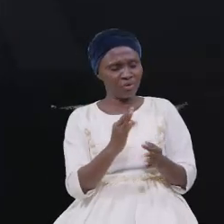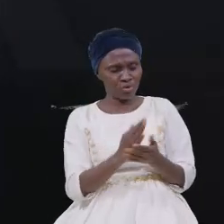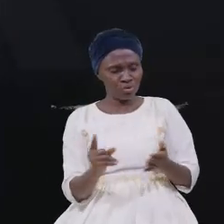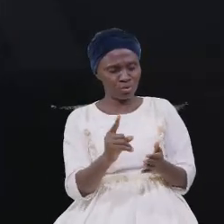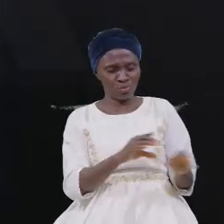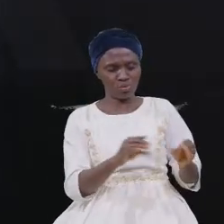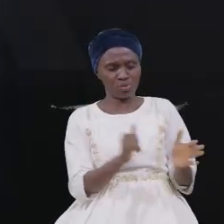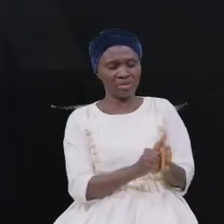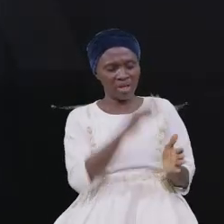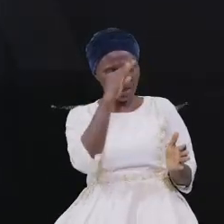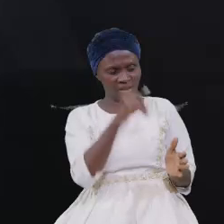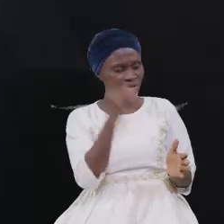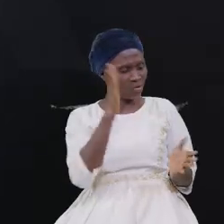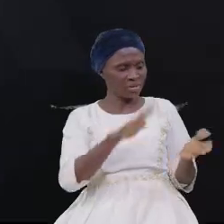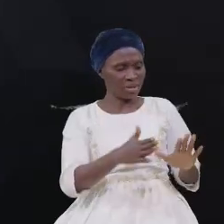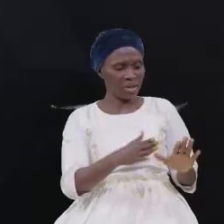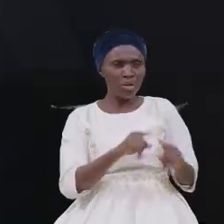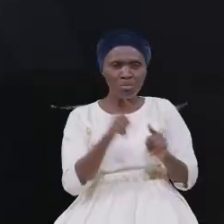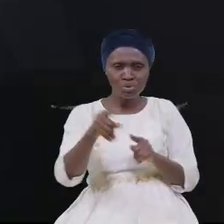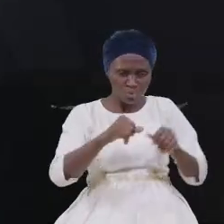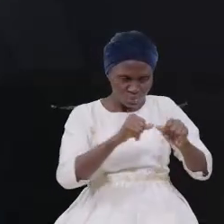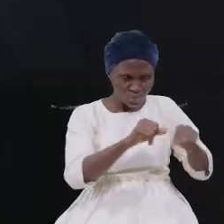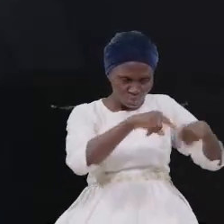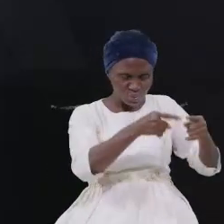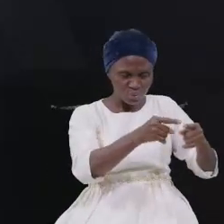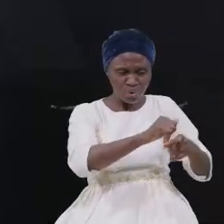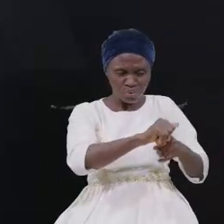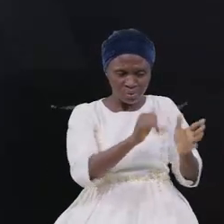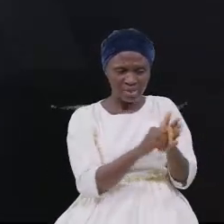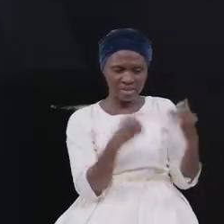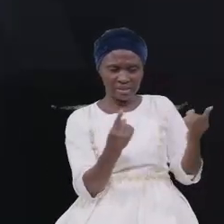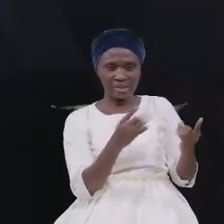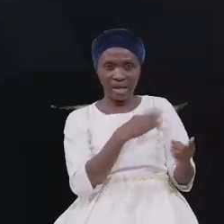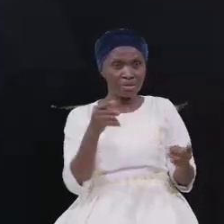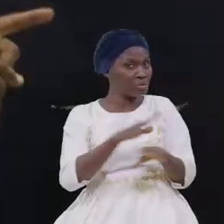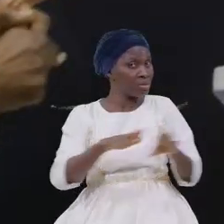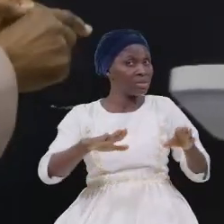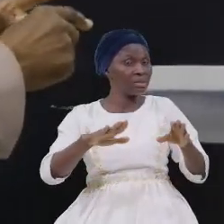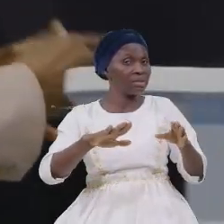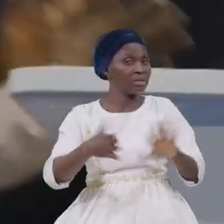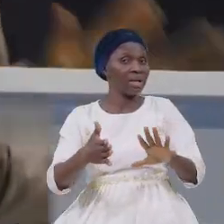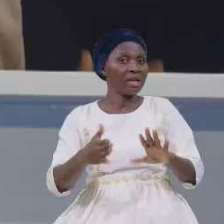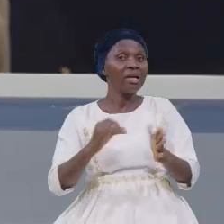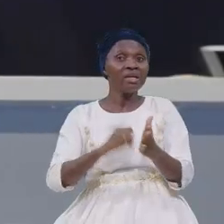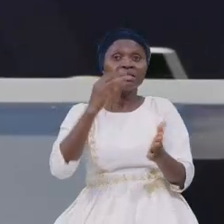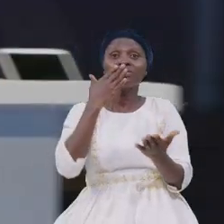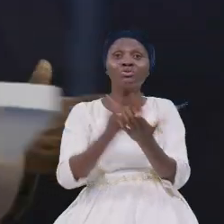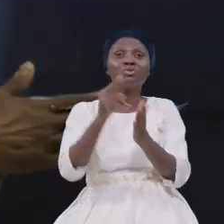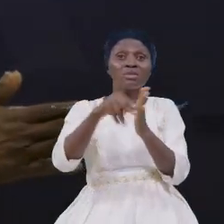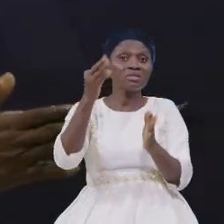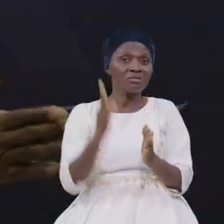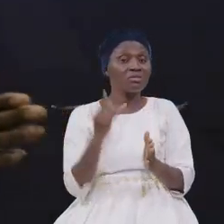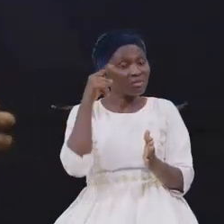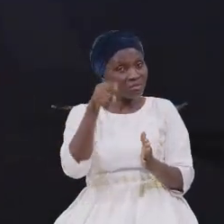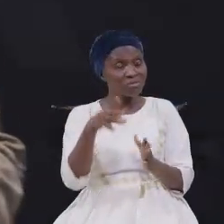out, you didn't die. The goodness of God. If you resist, you reject